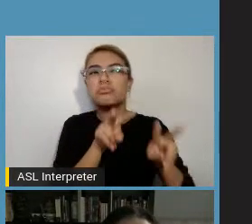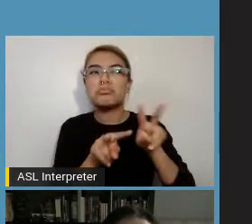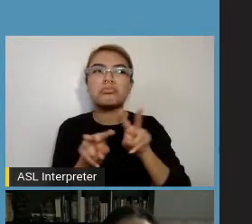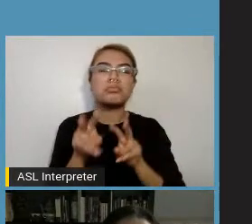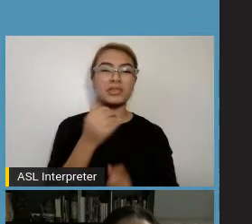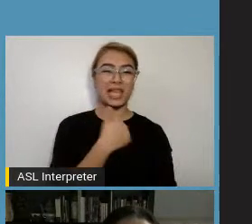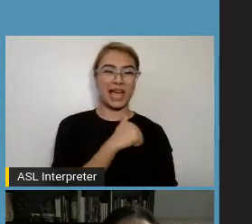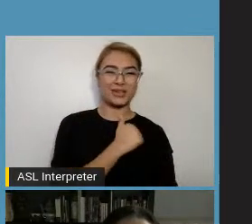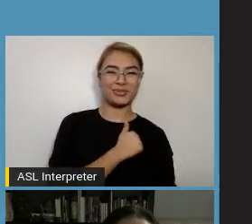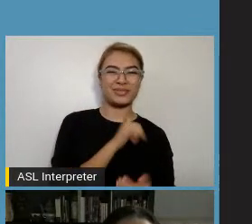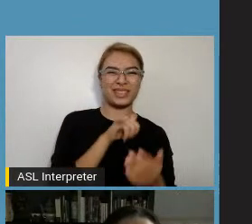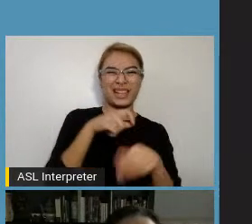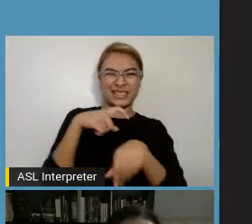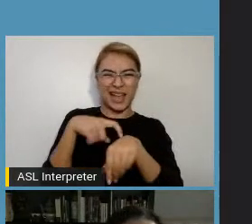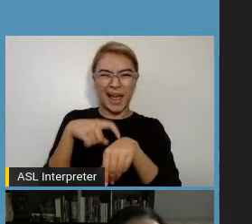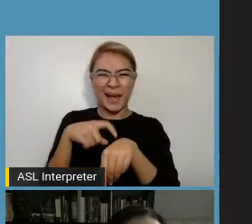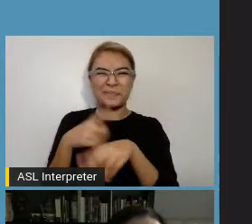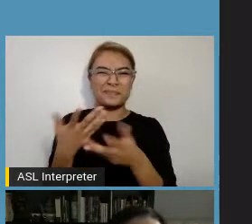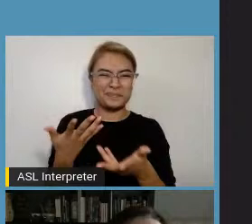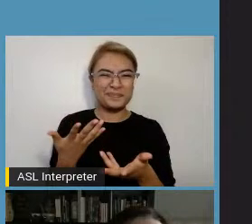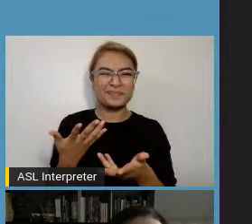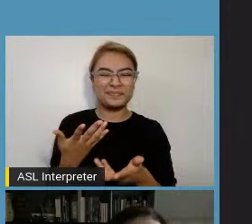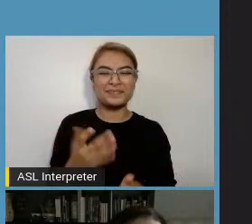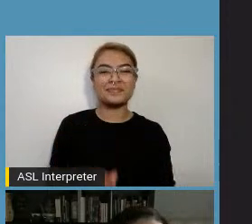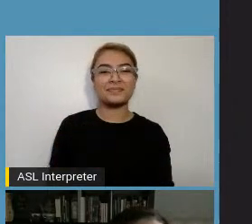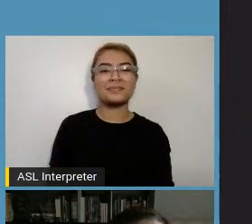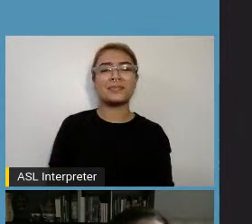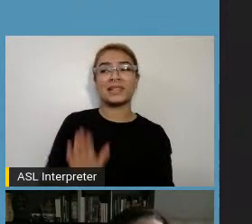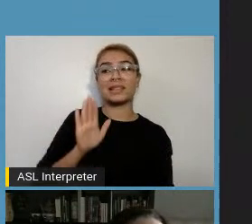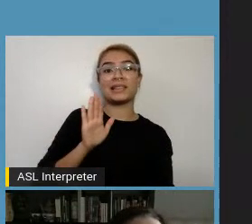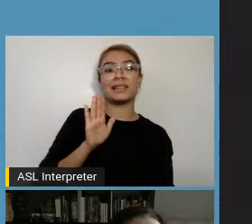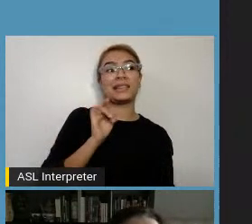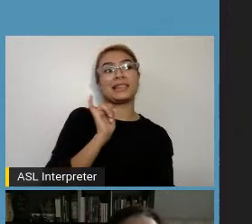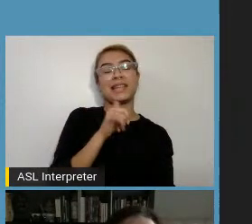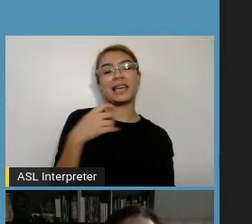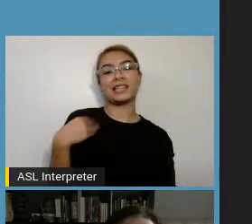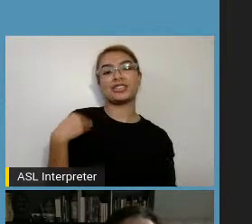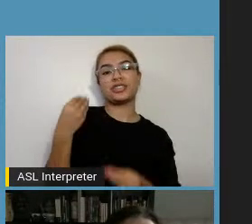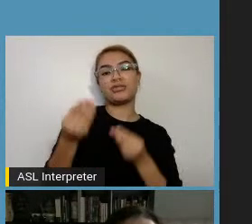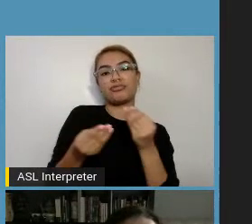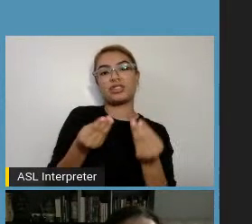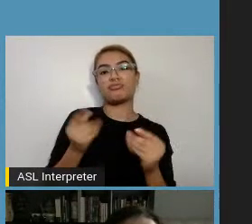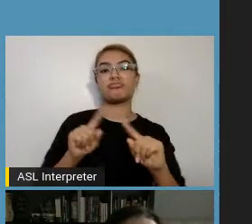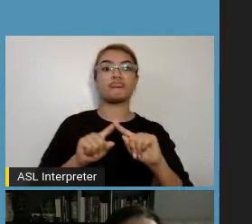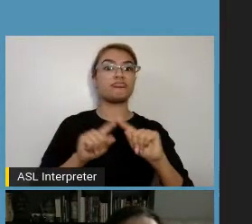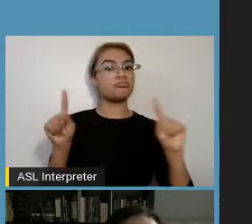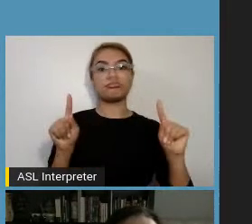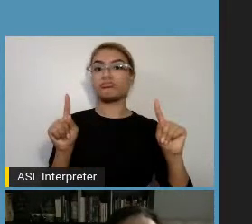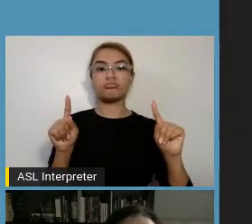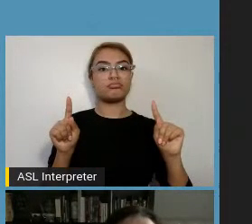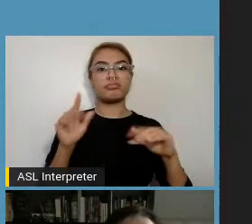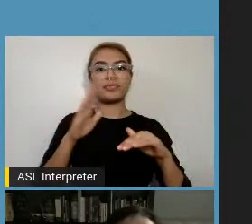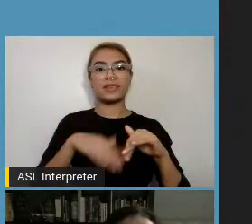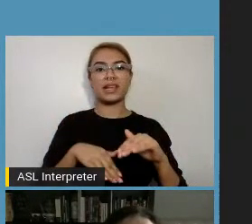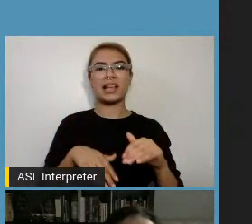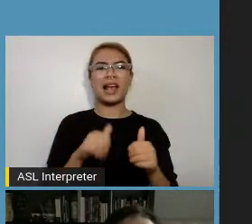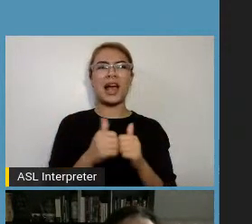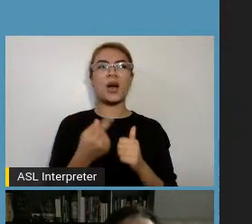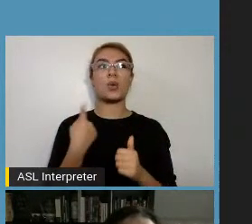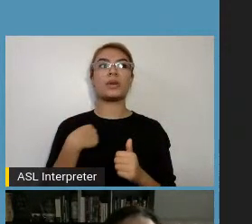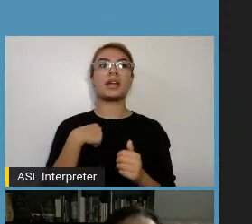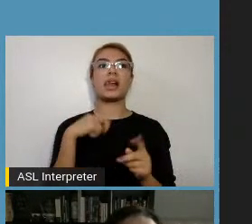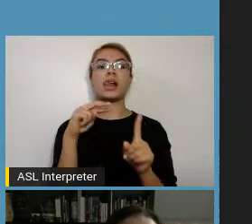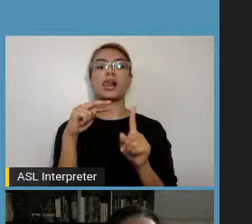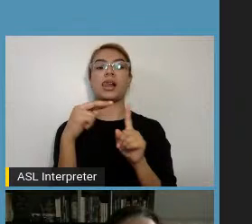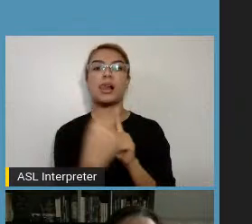of the times and the zeitgeist of that generation is very, very different than how we think about things